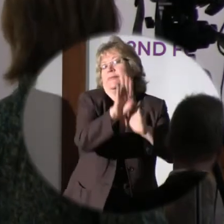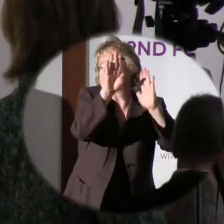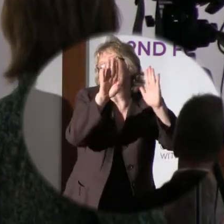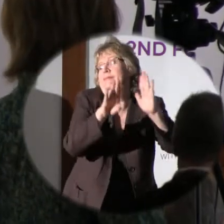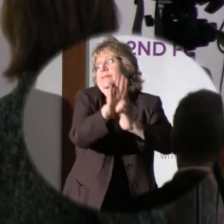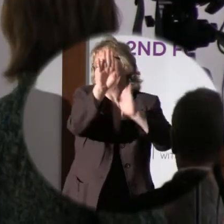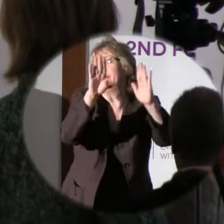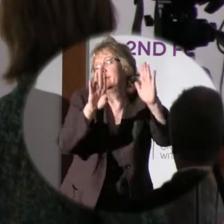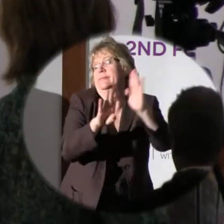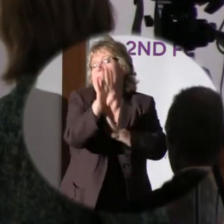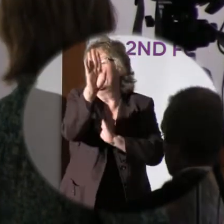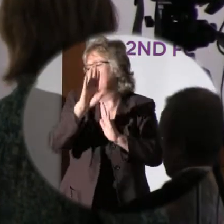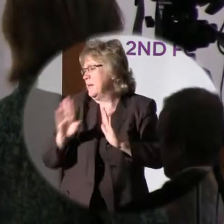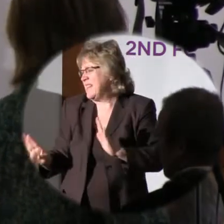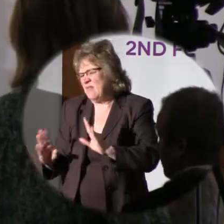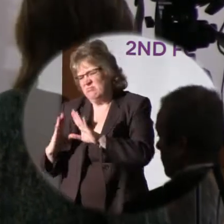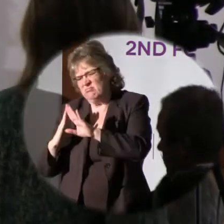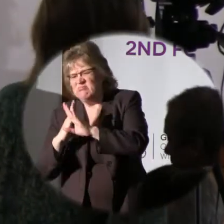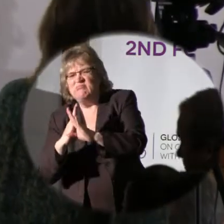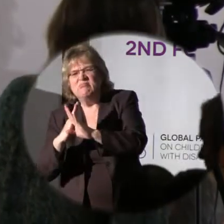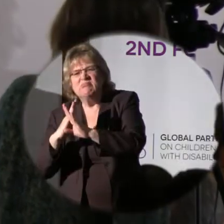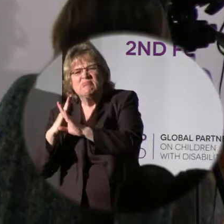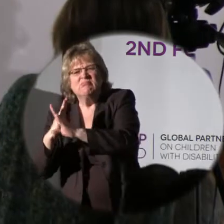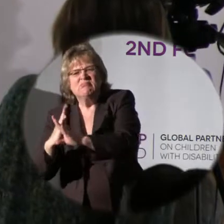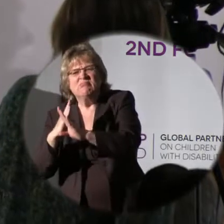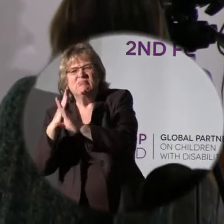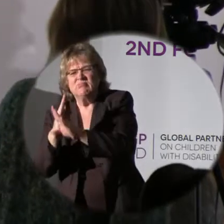is truly inclusive for all.